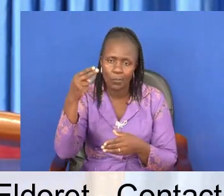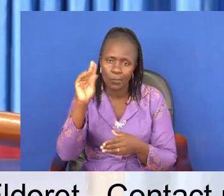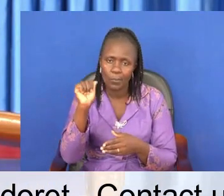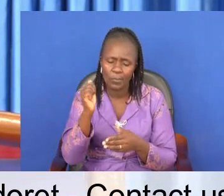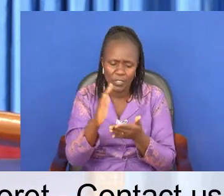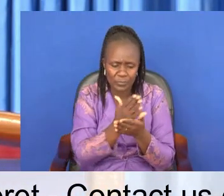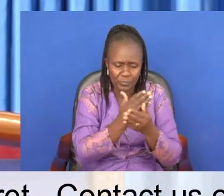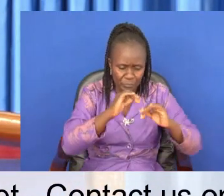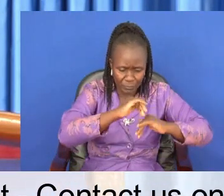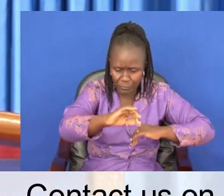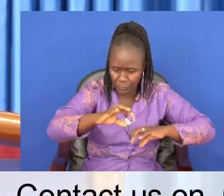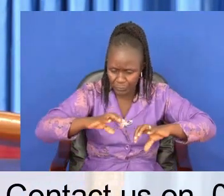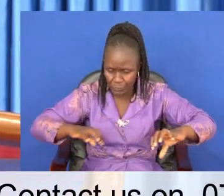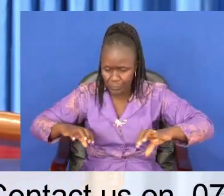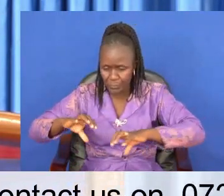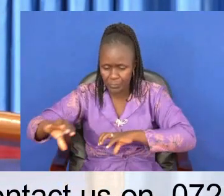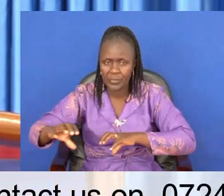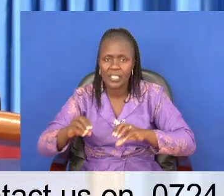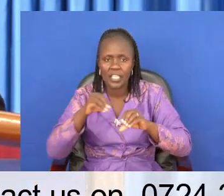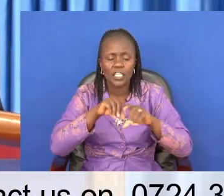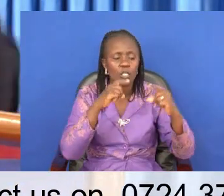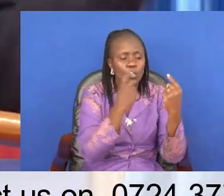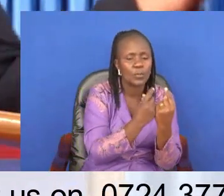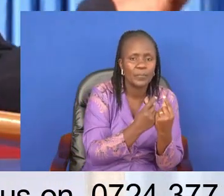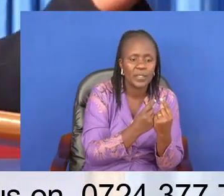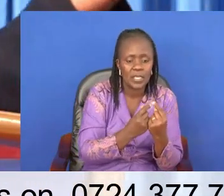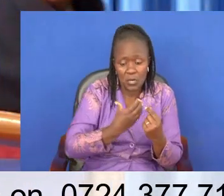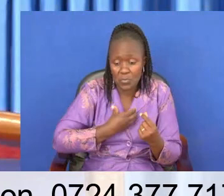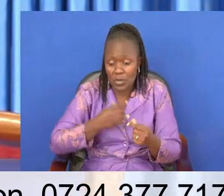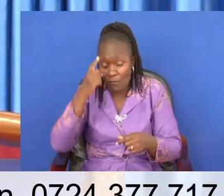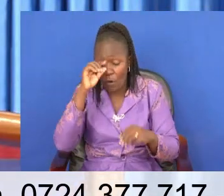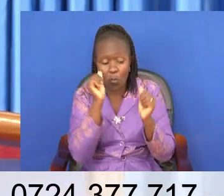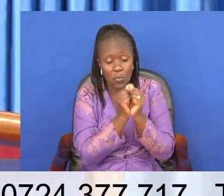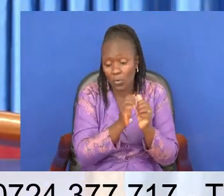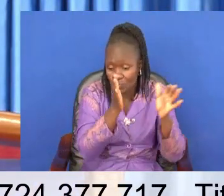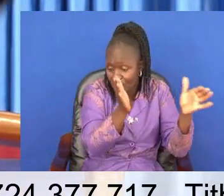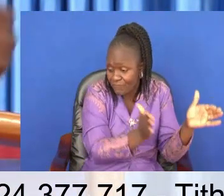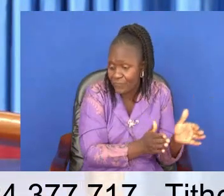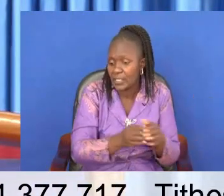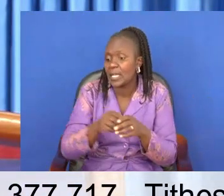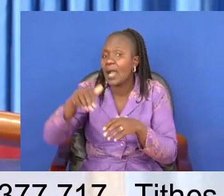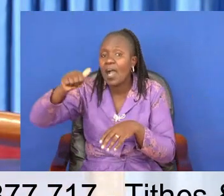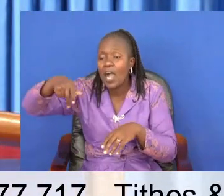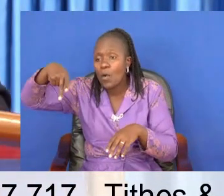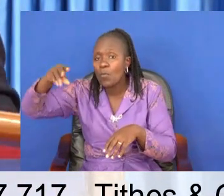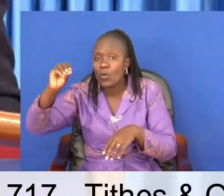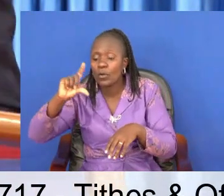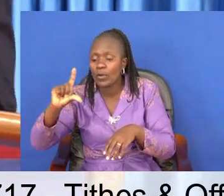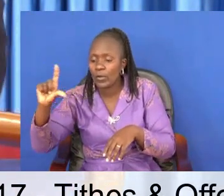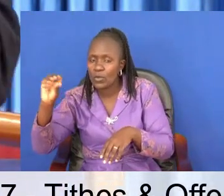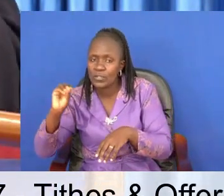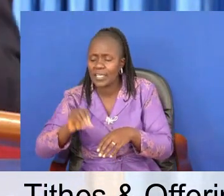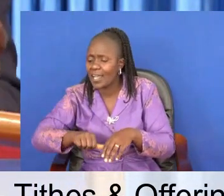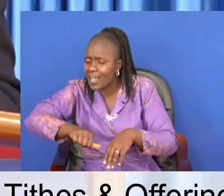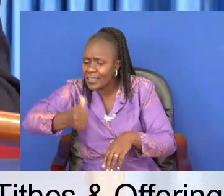had split in groups. Some of them were saying, I belong to Paul. Some of them were saying, I belong to Apollos. Others were saying,